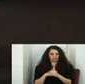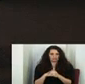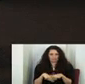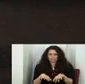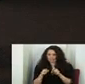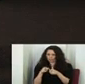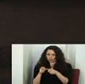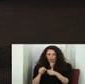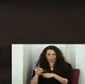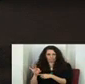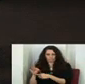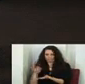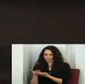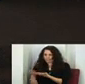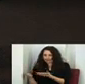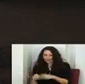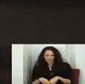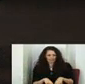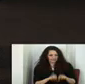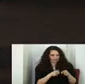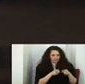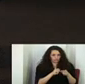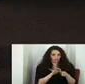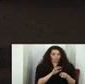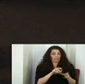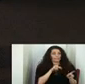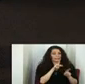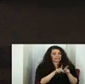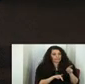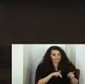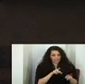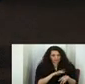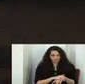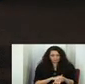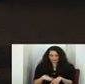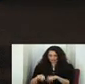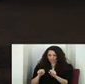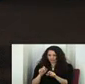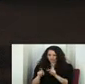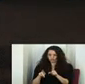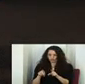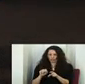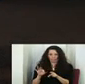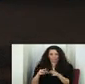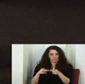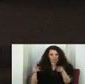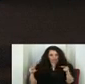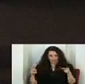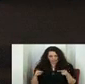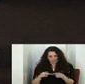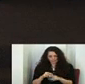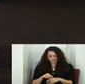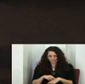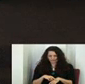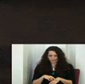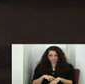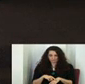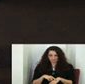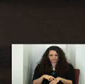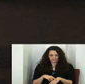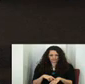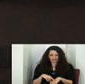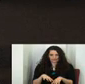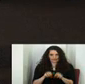of things, take control of people, take control of places, take control of